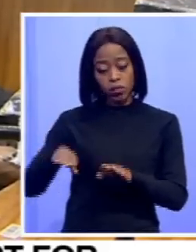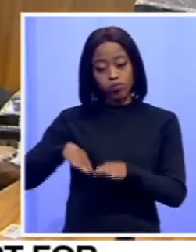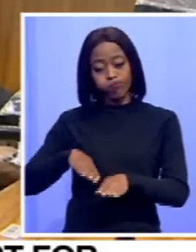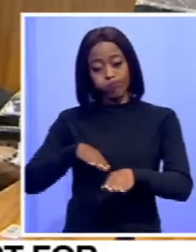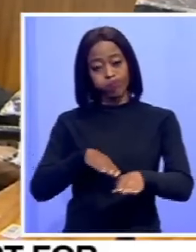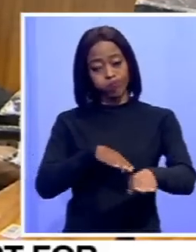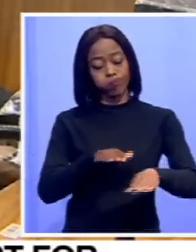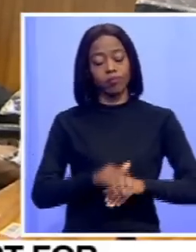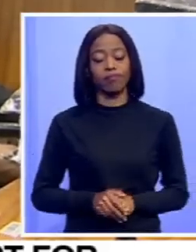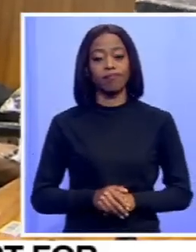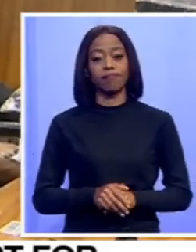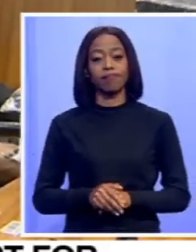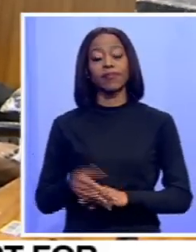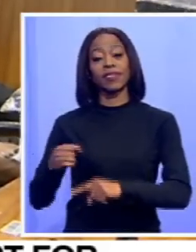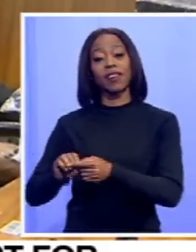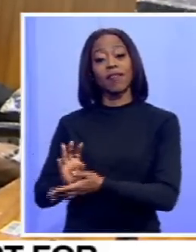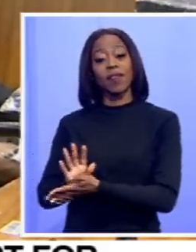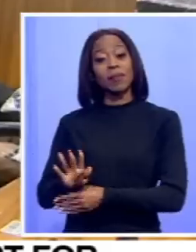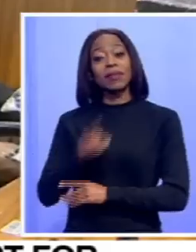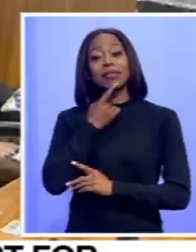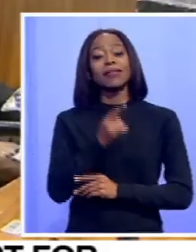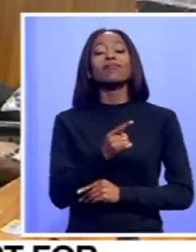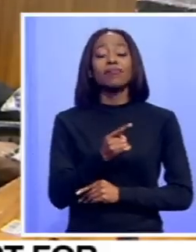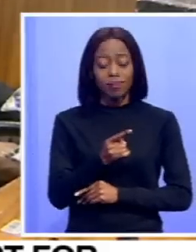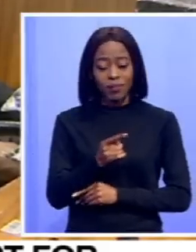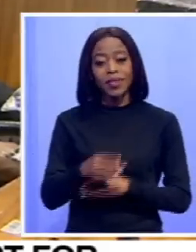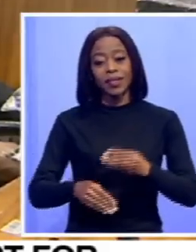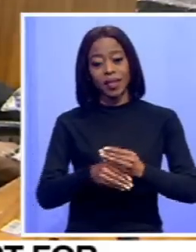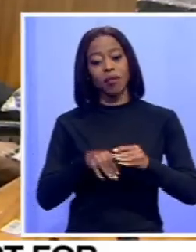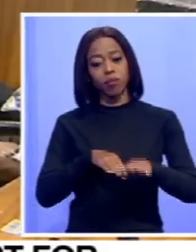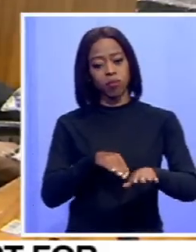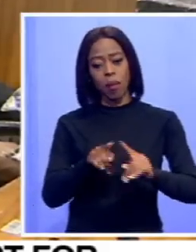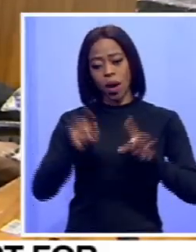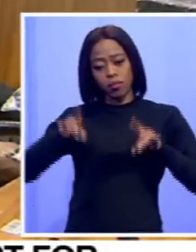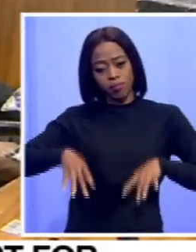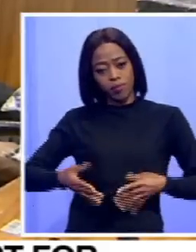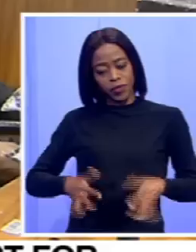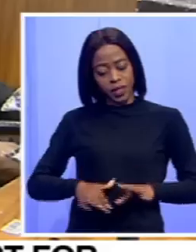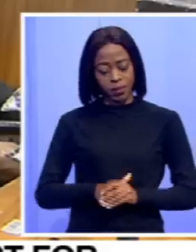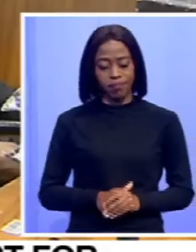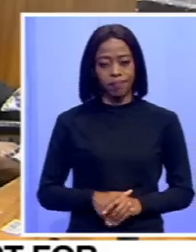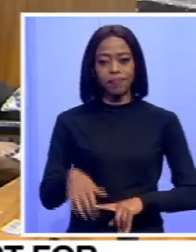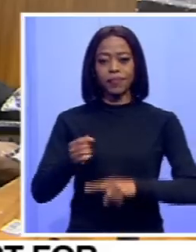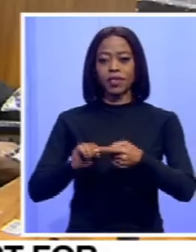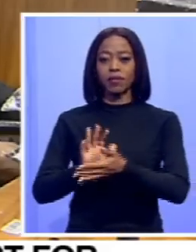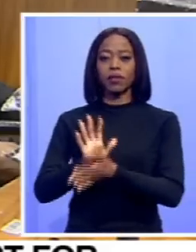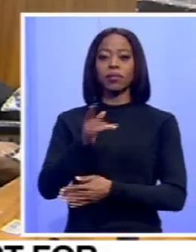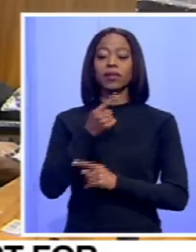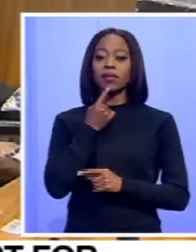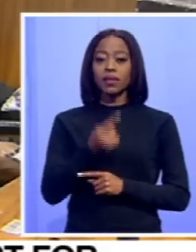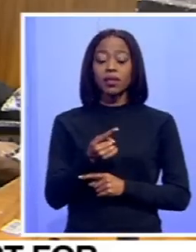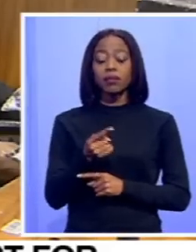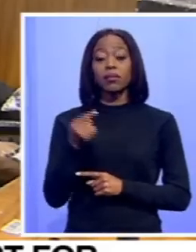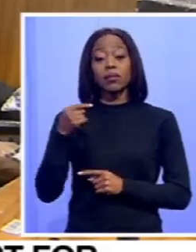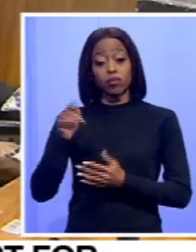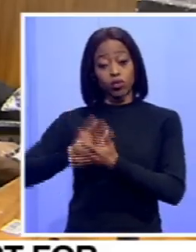Sub 14. It was then put to him that it had been part of their convoy. He denied this. Sub 15. He then conceded that on his version,